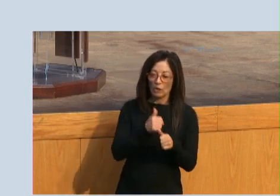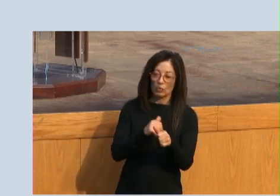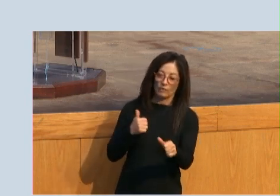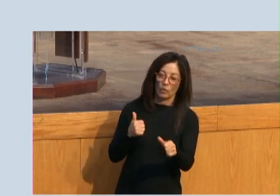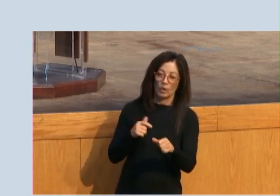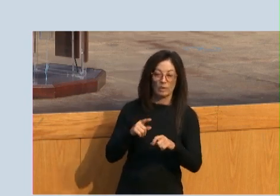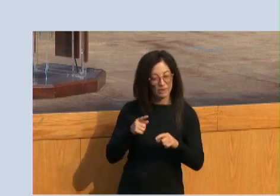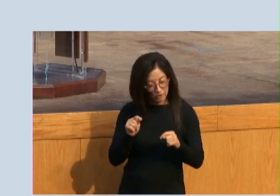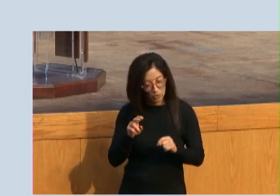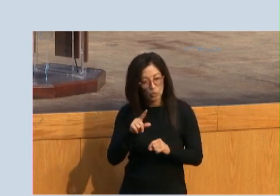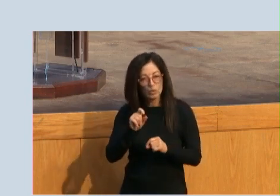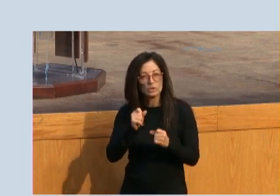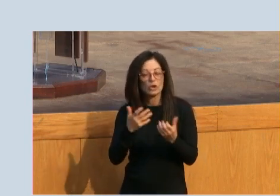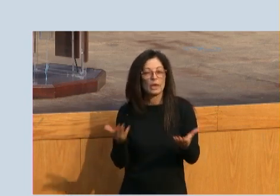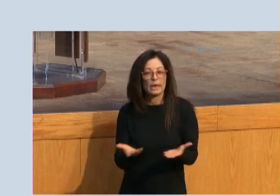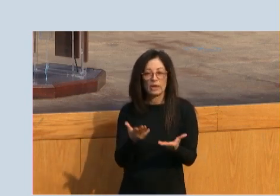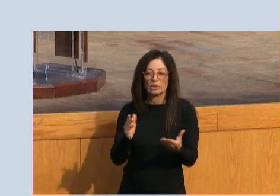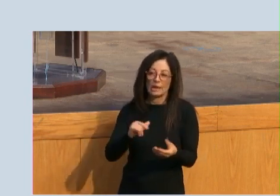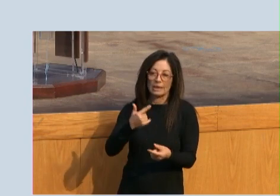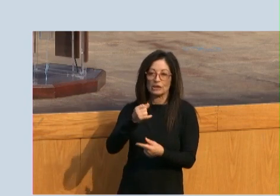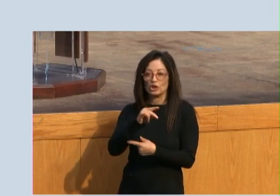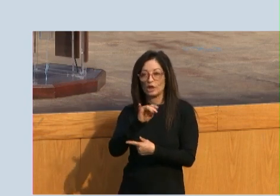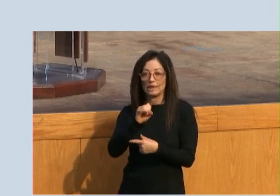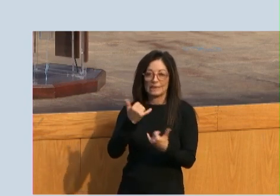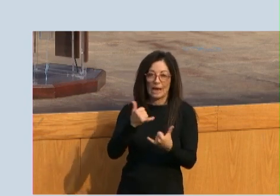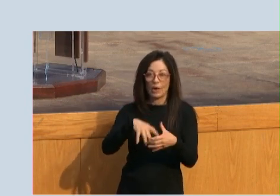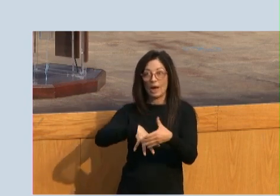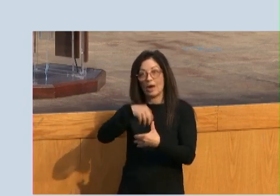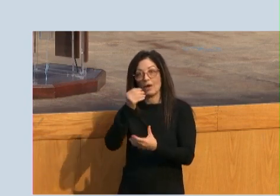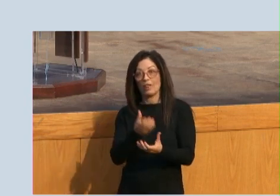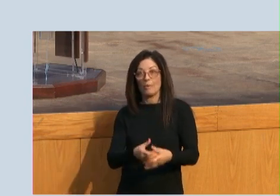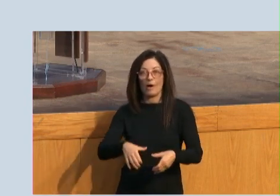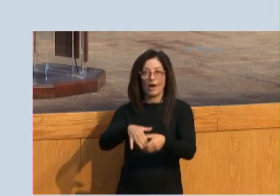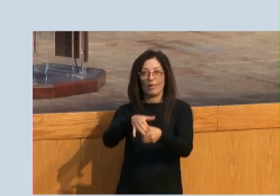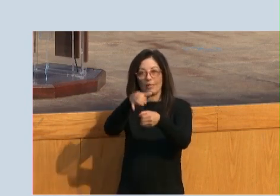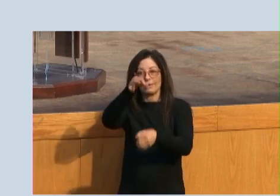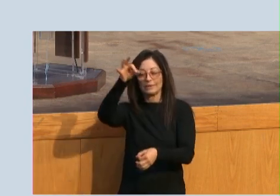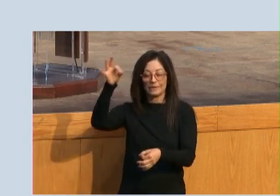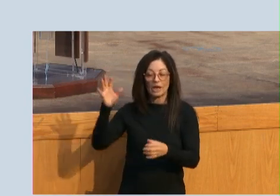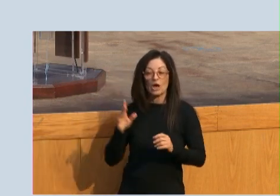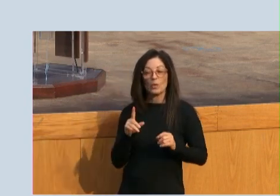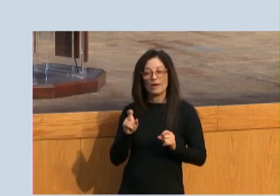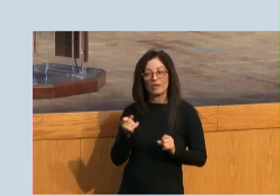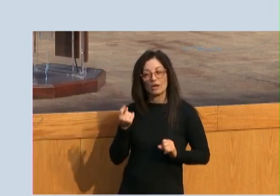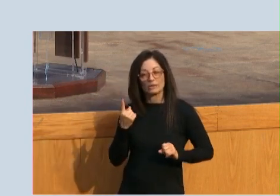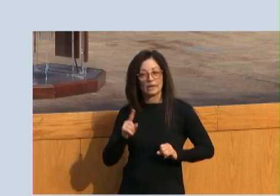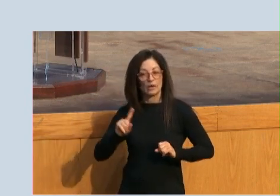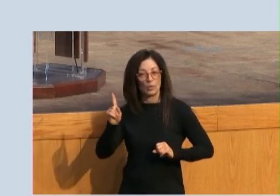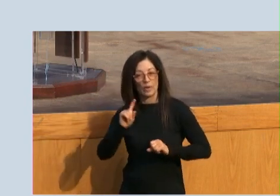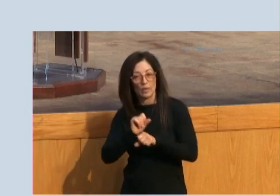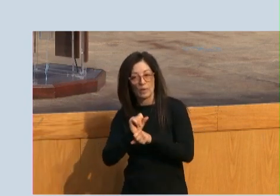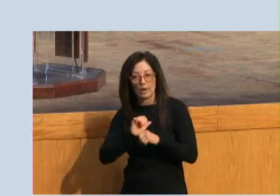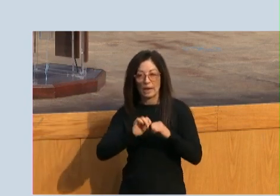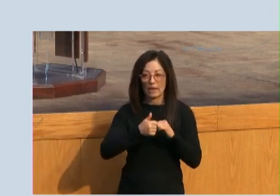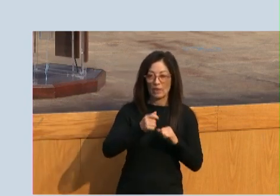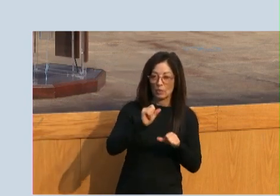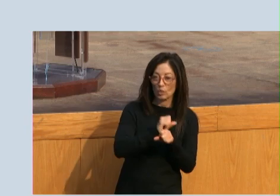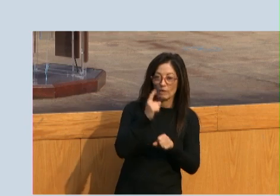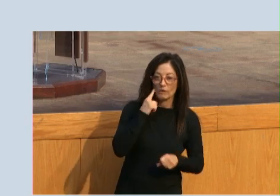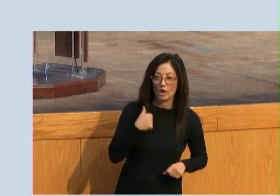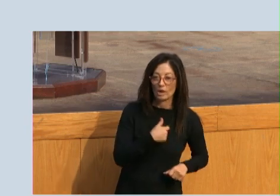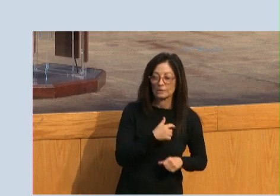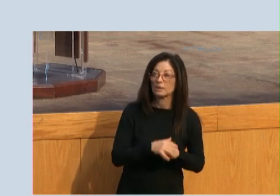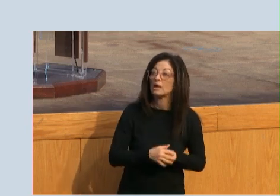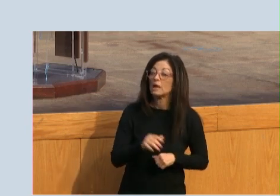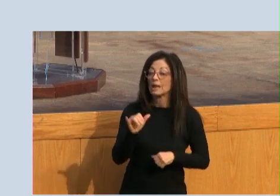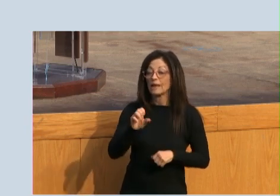are here, genie's out of the bottle. And we need to understand how they work and where they should work for us. As